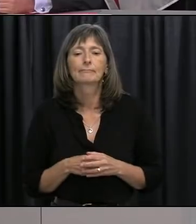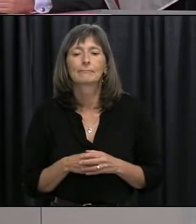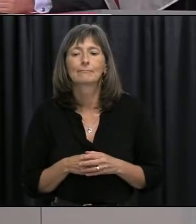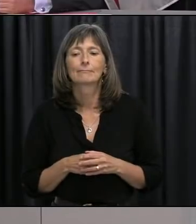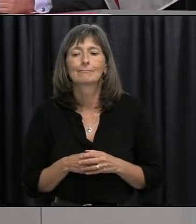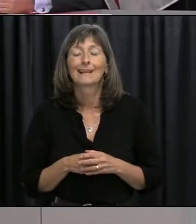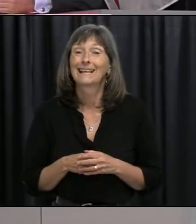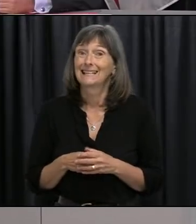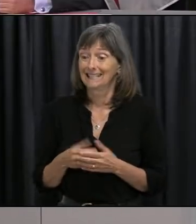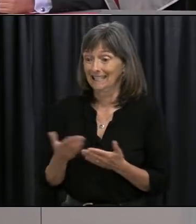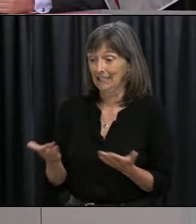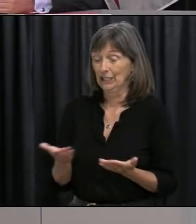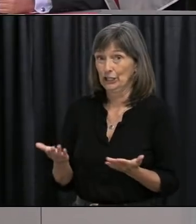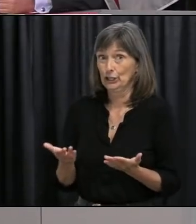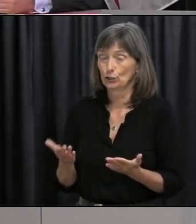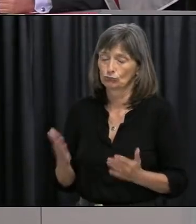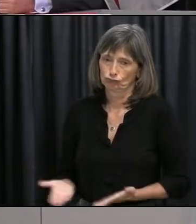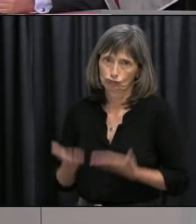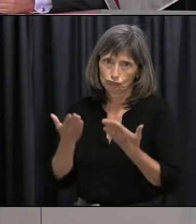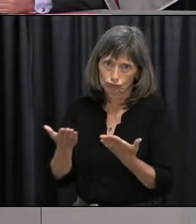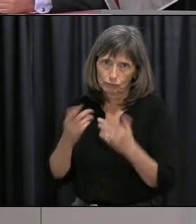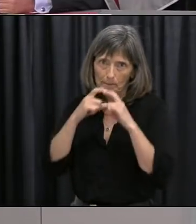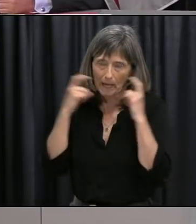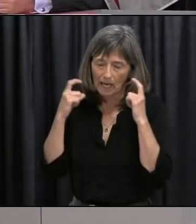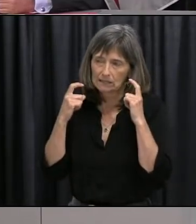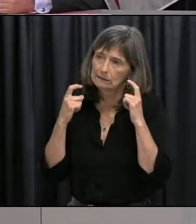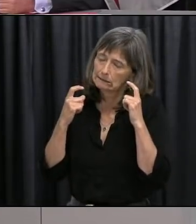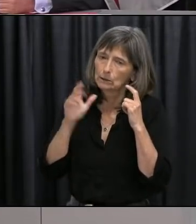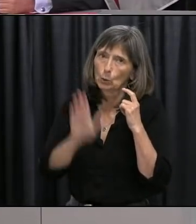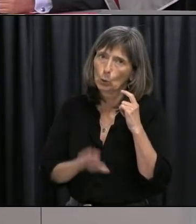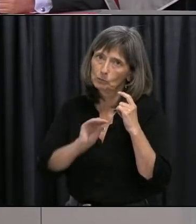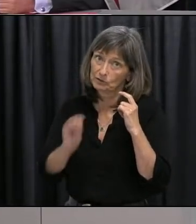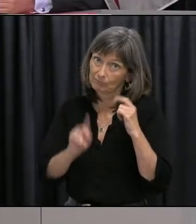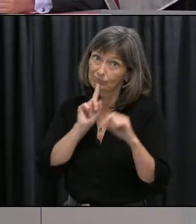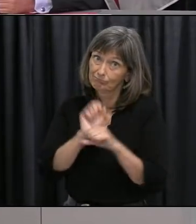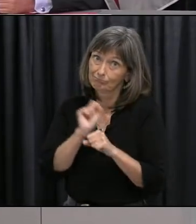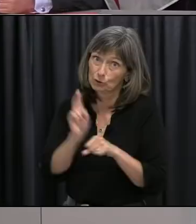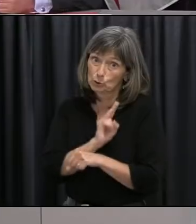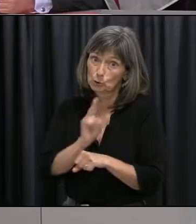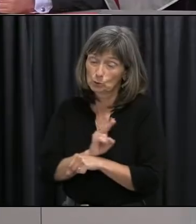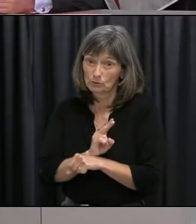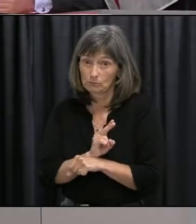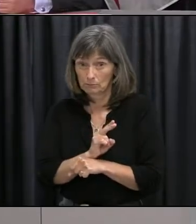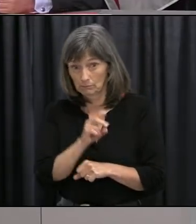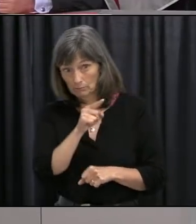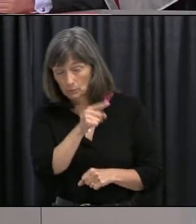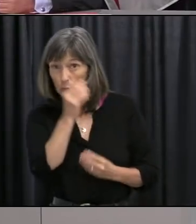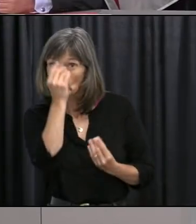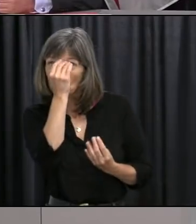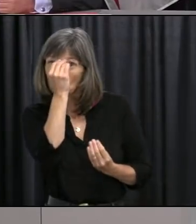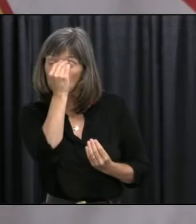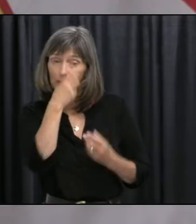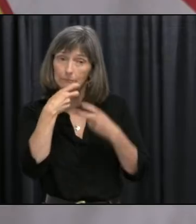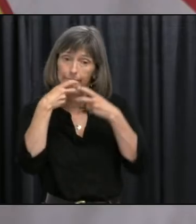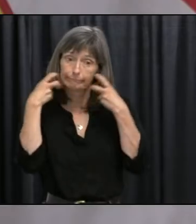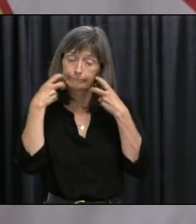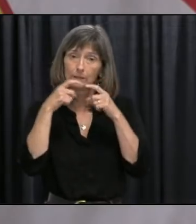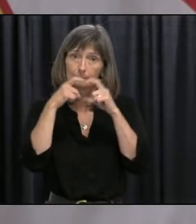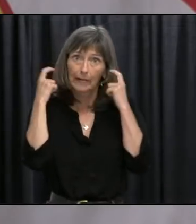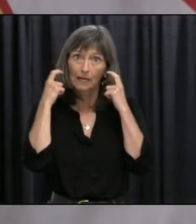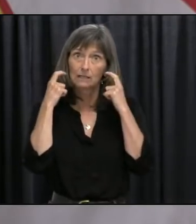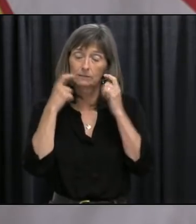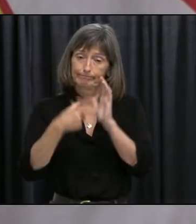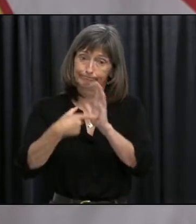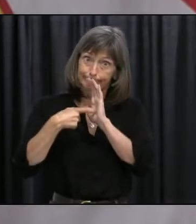despite the recommendation that people should wear them. Are you considering making mask wearing mandatory here? So